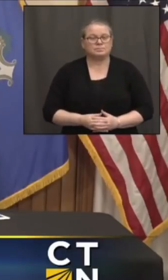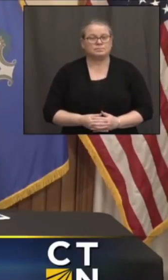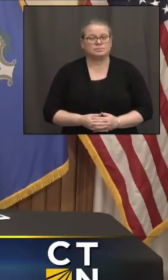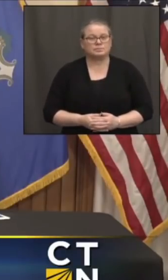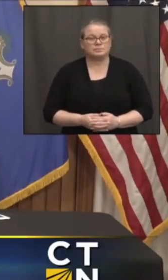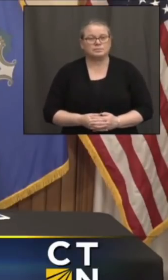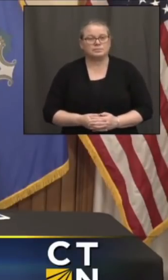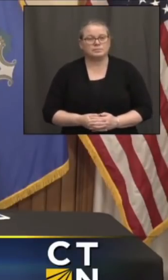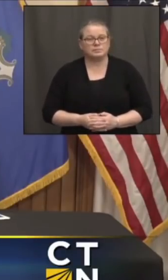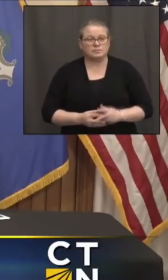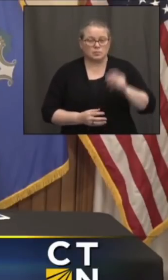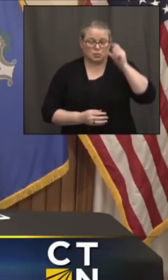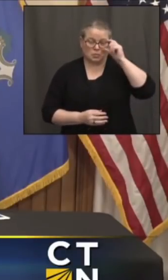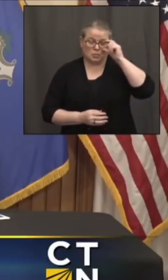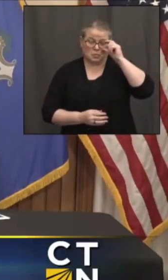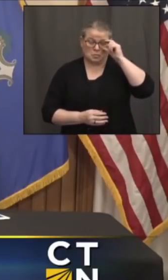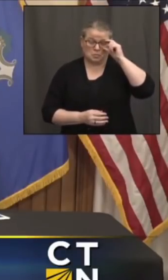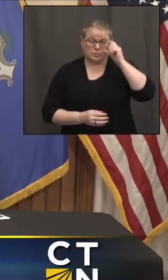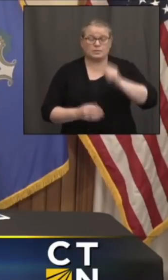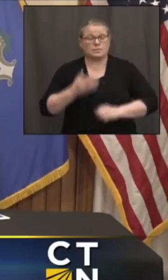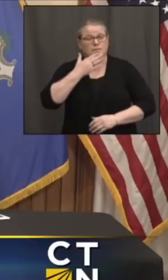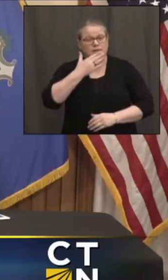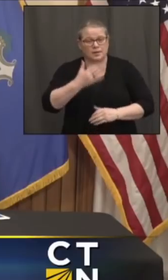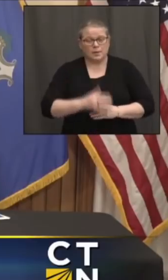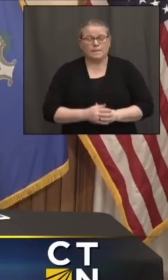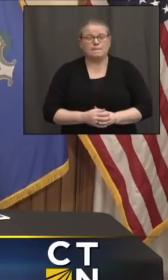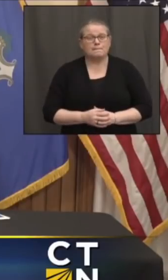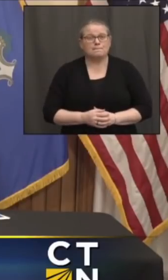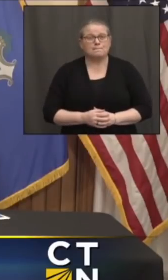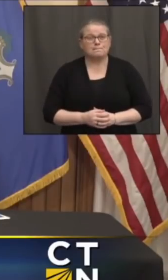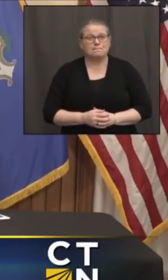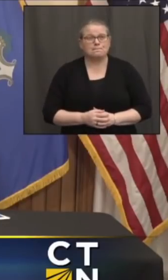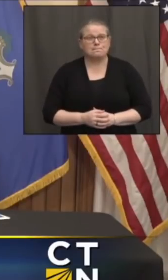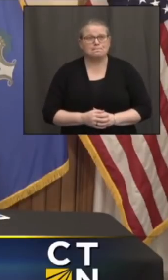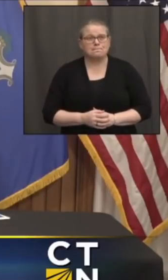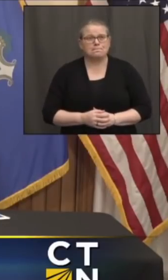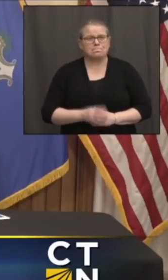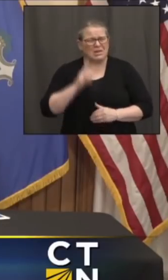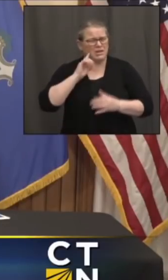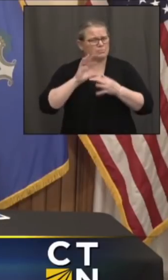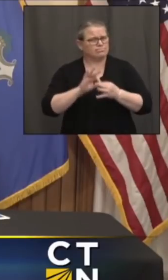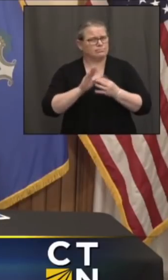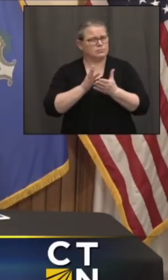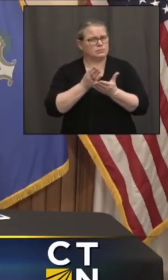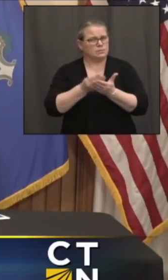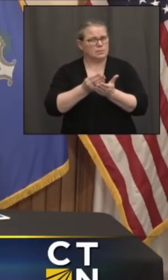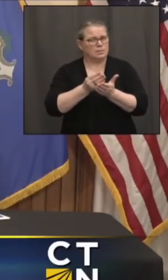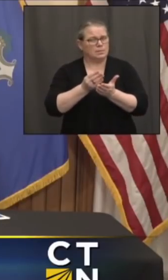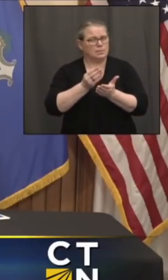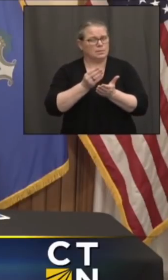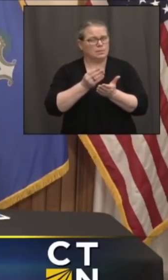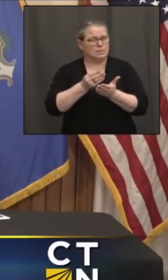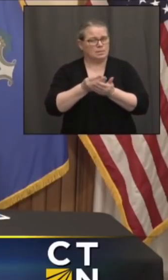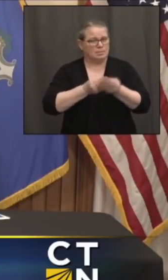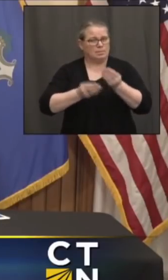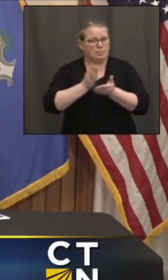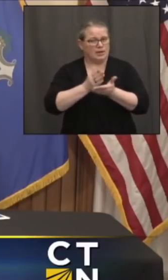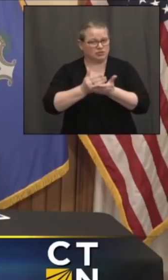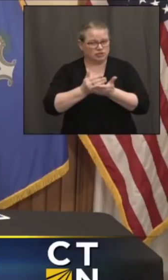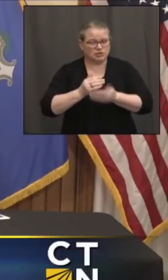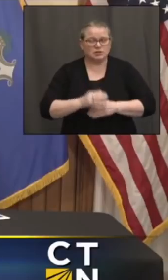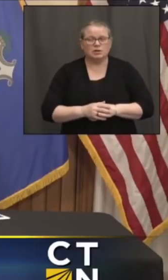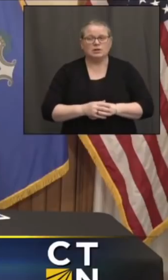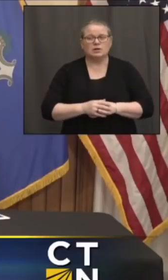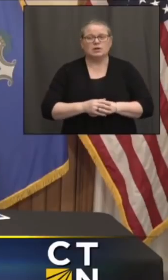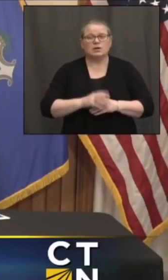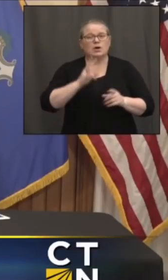Thank you, Max. A real quick, budget question. I was listening to Waterbury